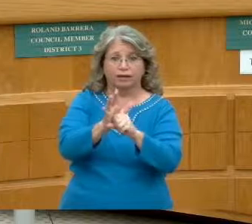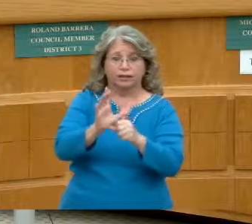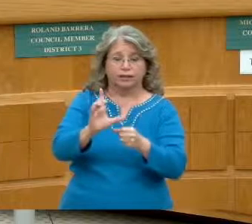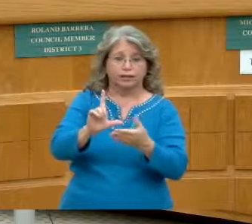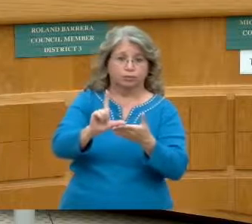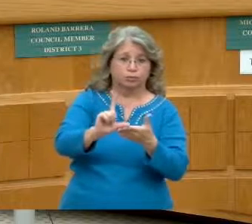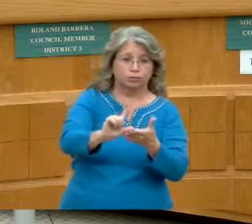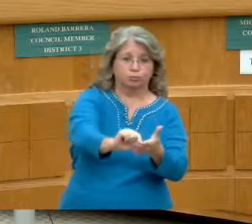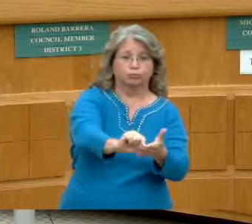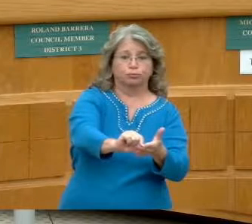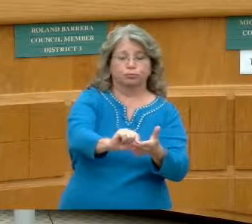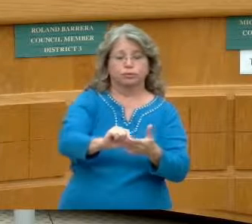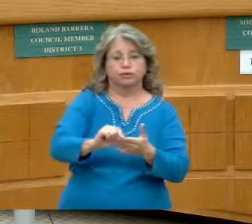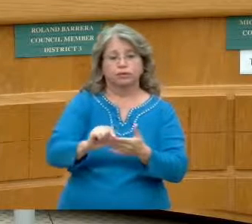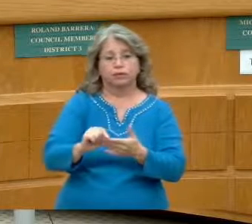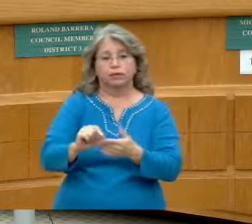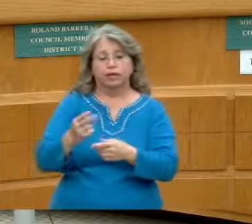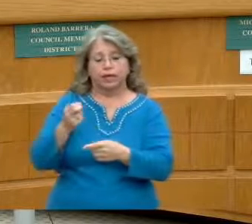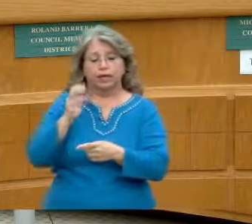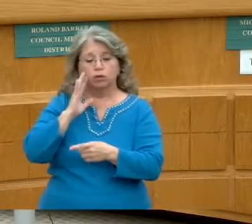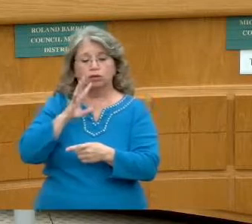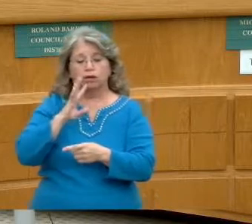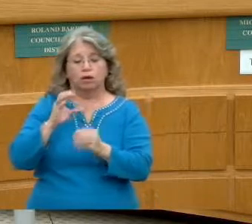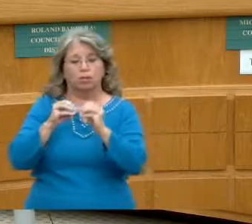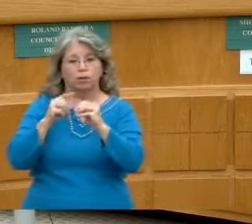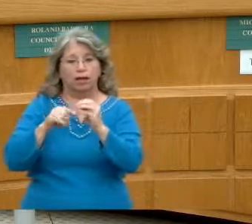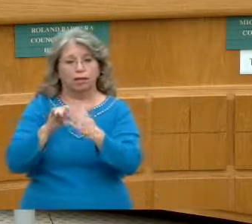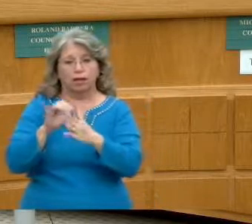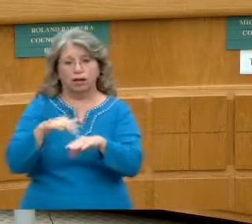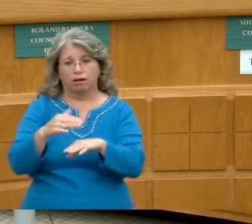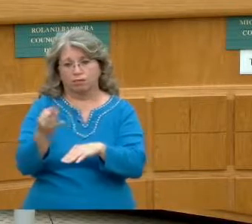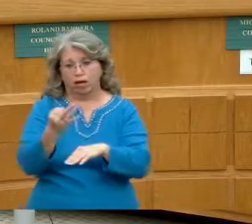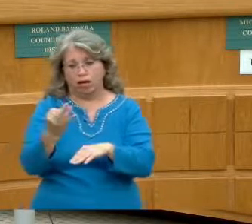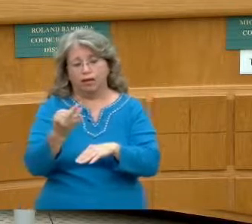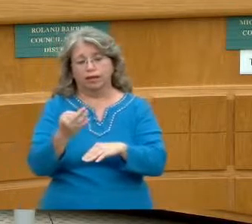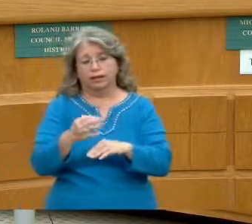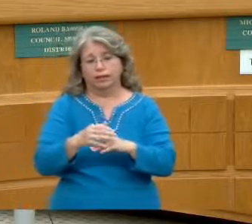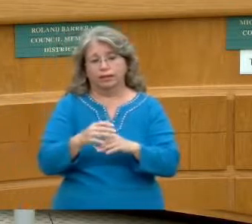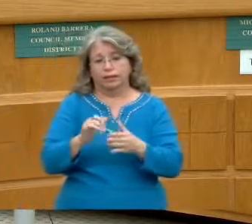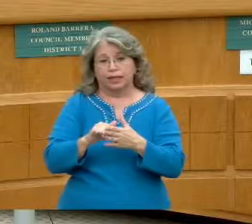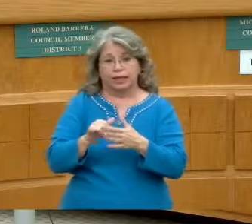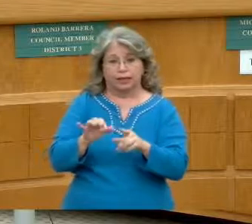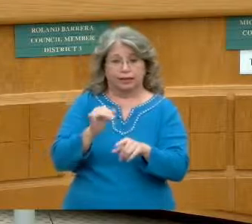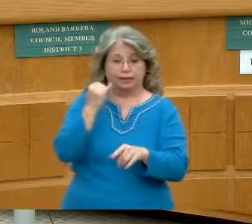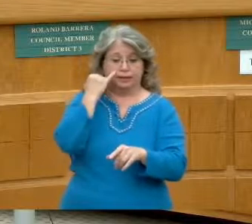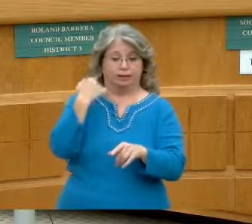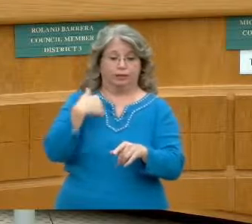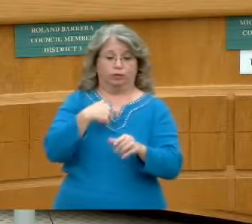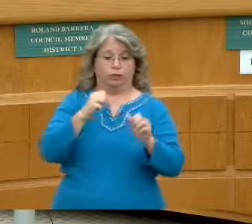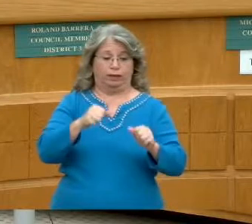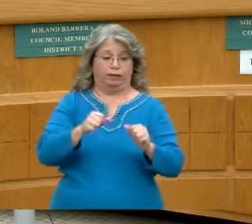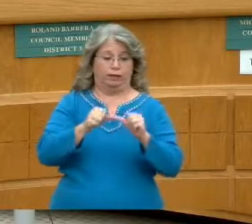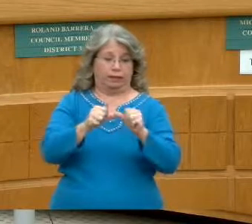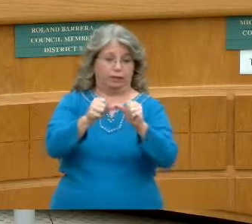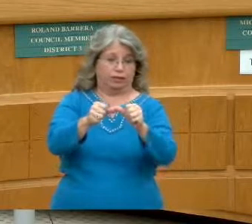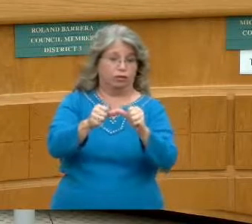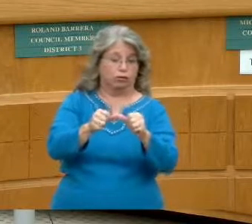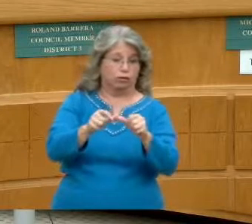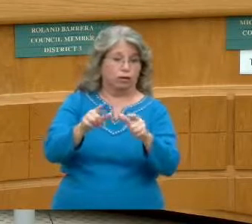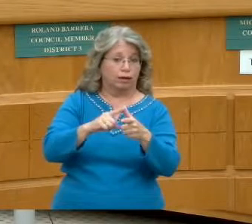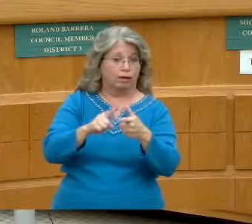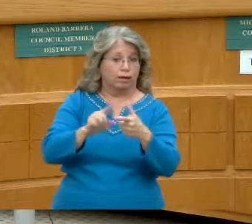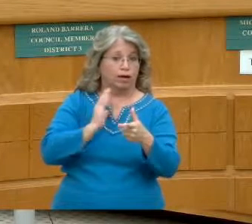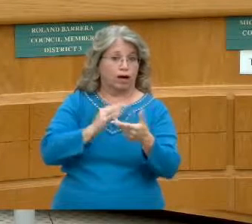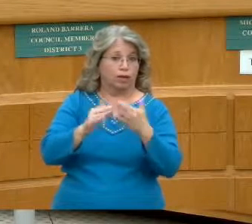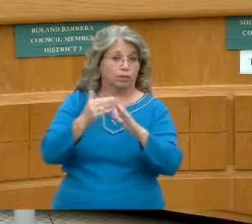indication as well that if we keep on this course, we may be doing some pretty good things for our community. Okay, so that